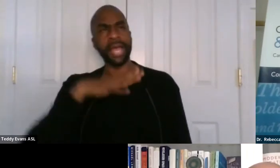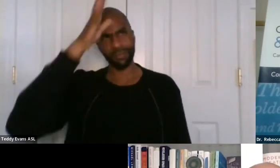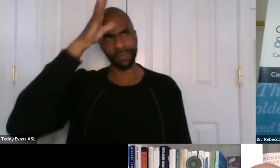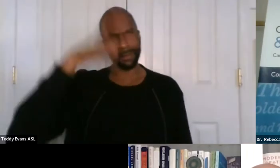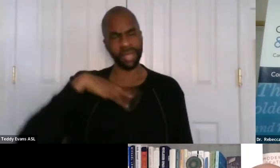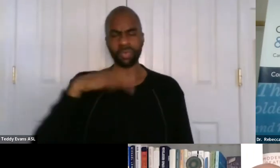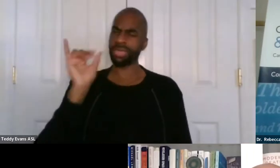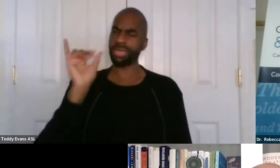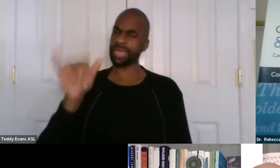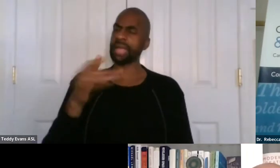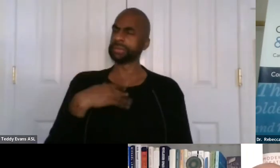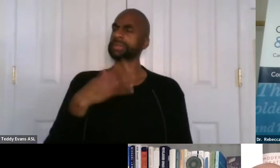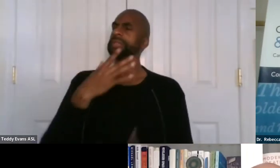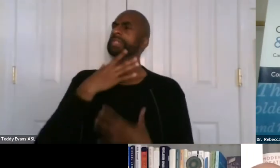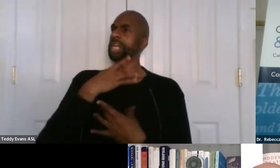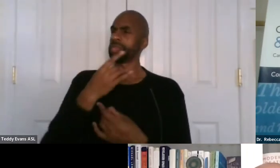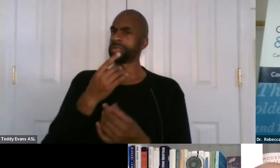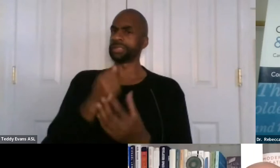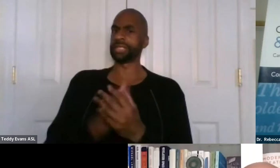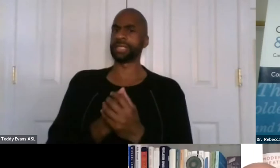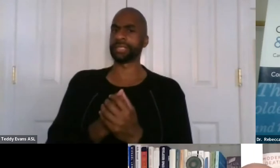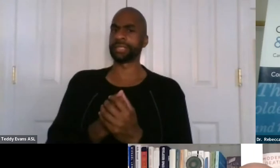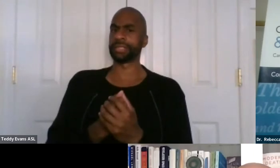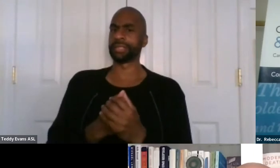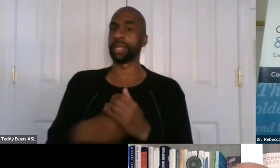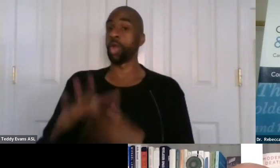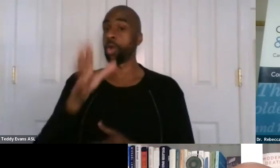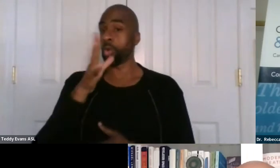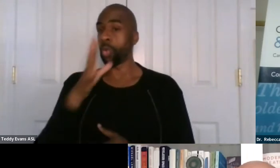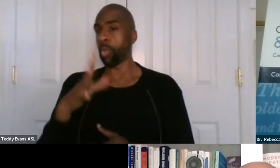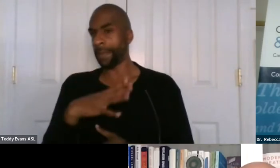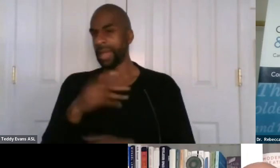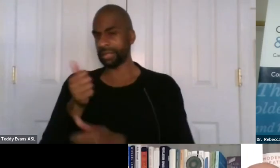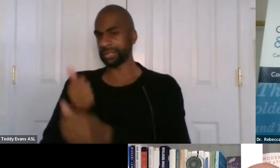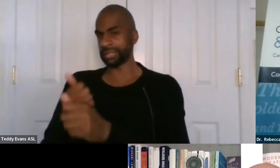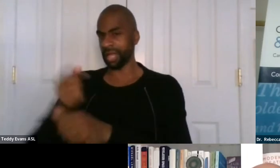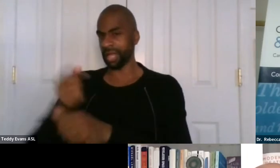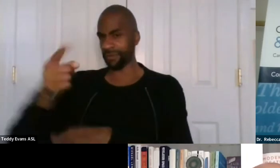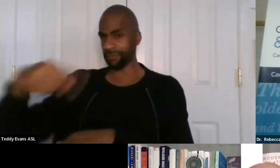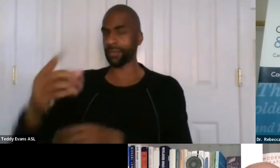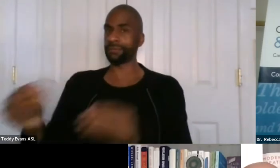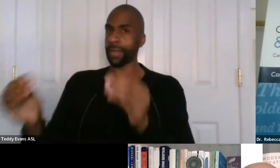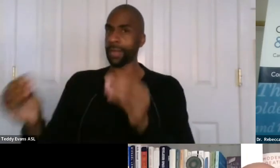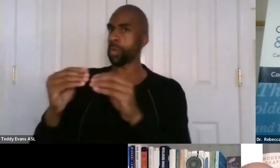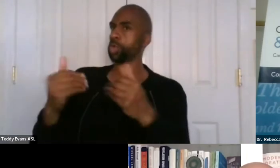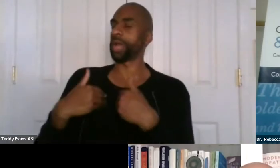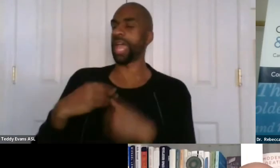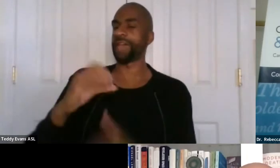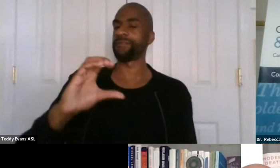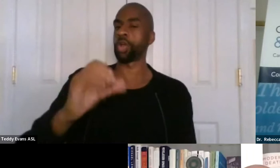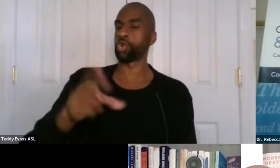interesting where women are actually more likely, that women are more likely in general to have chronic pain. They're more likely to